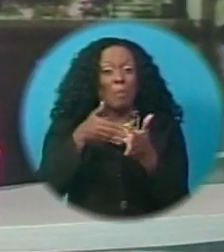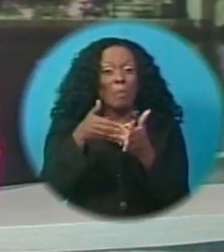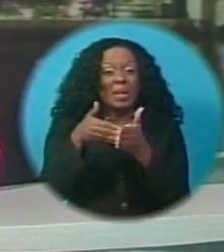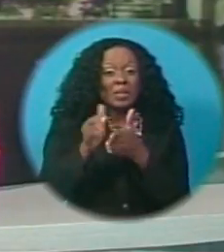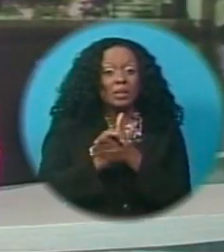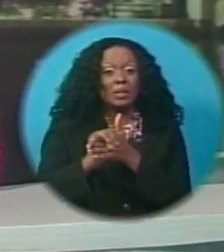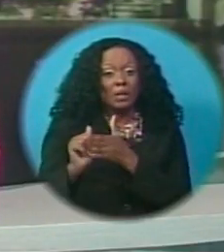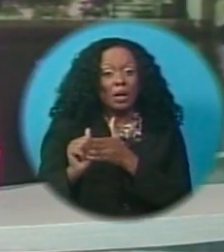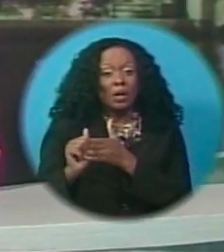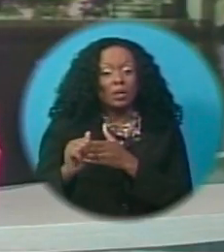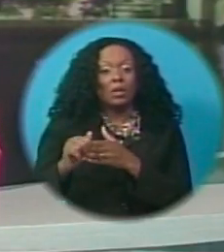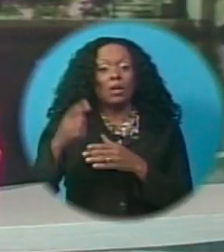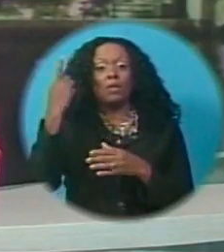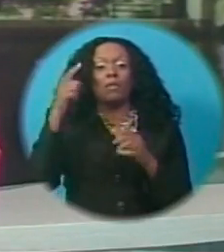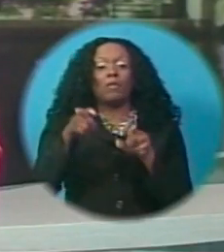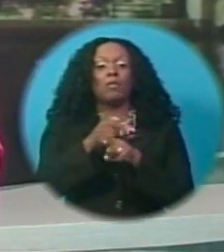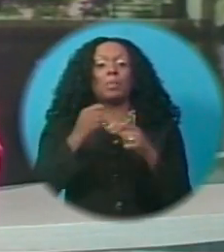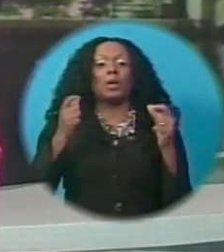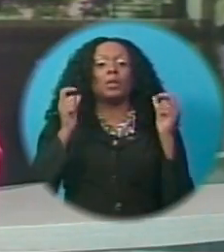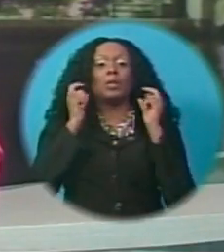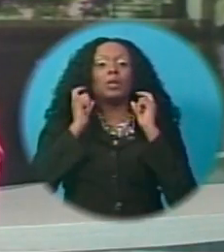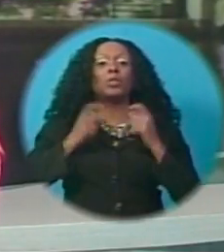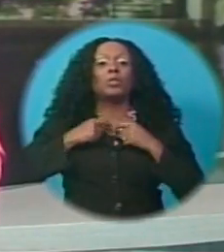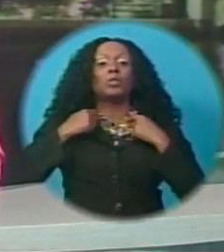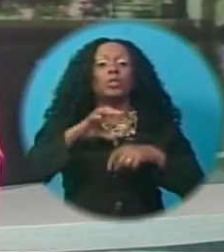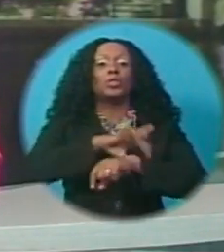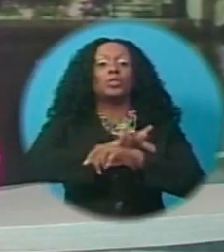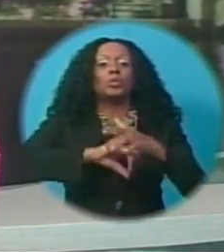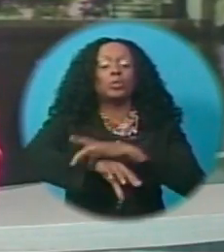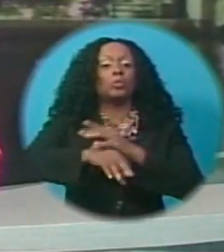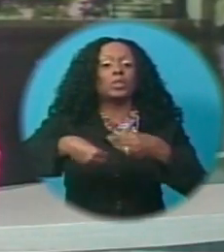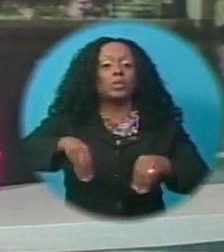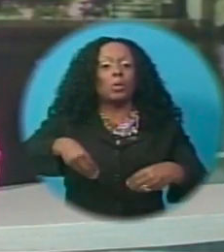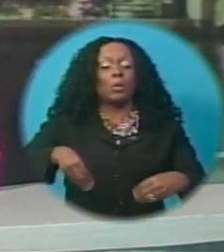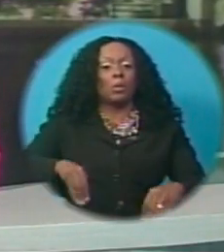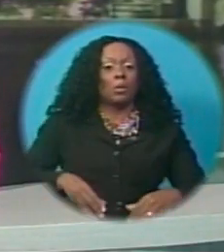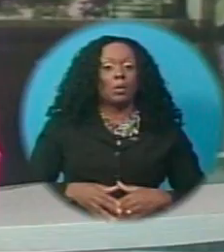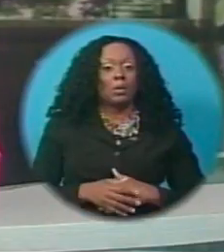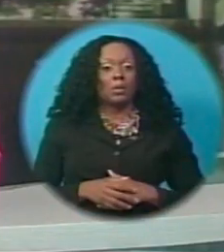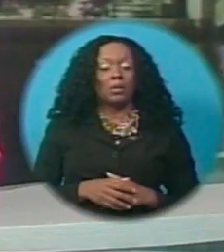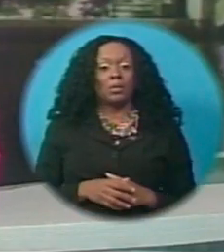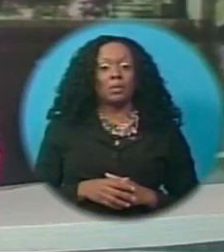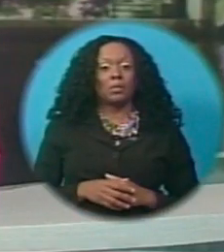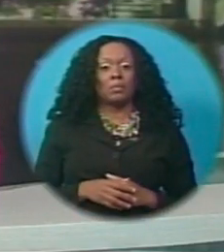a Sheriff Street jewelry store. Javon Vickery has the story.